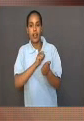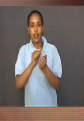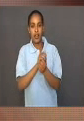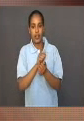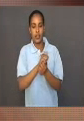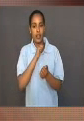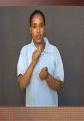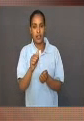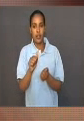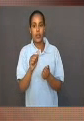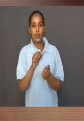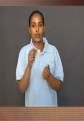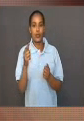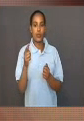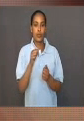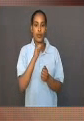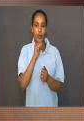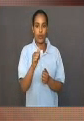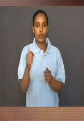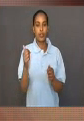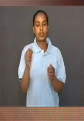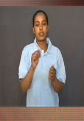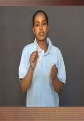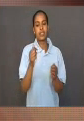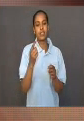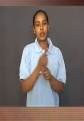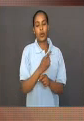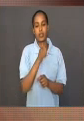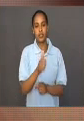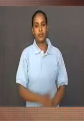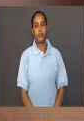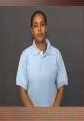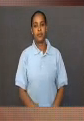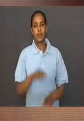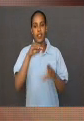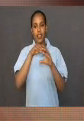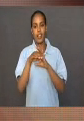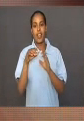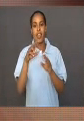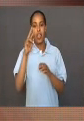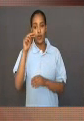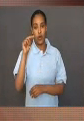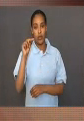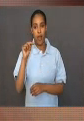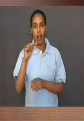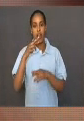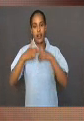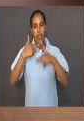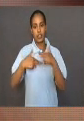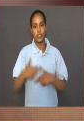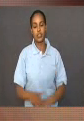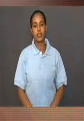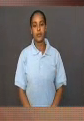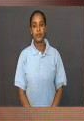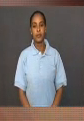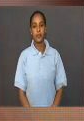be created nor destroyed in a normal reaction.